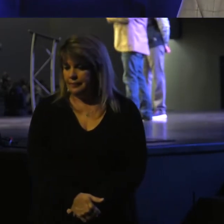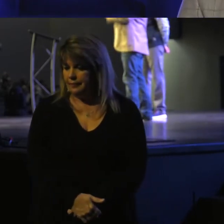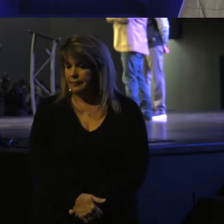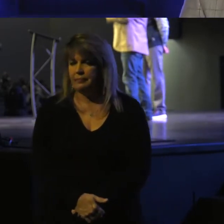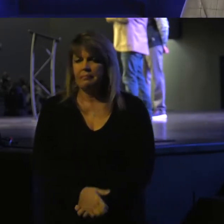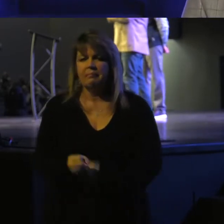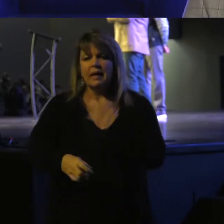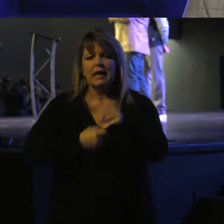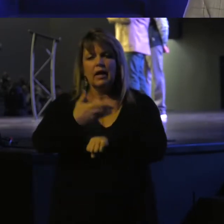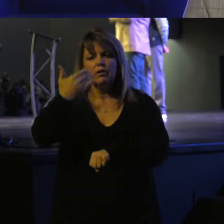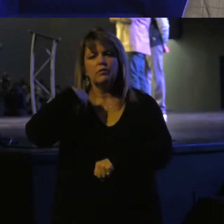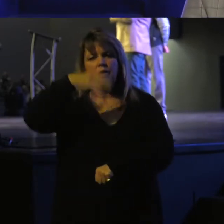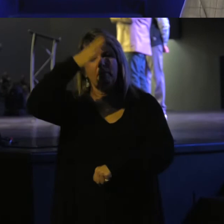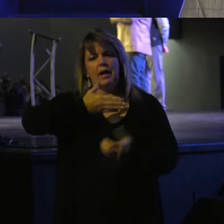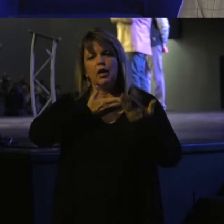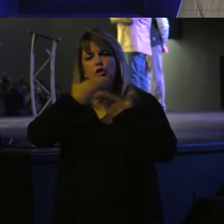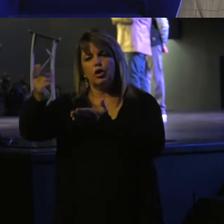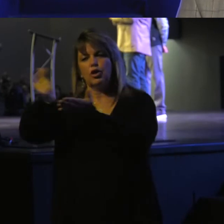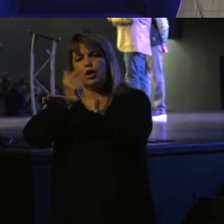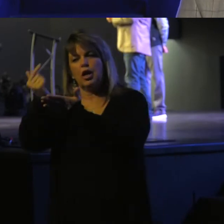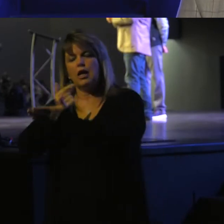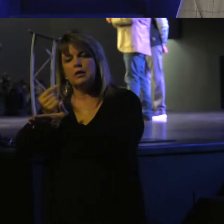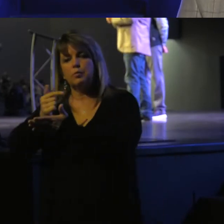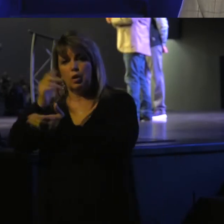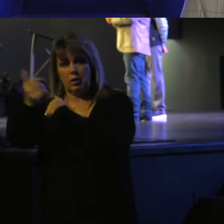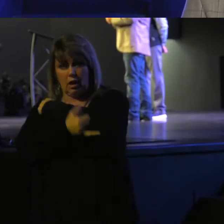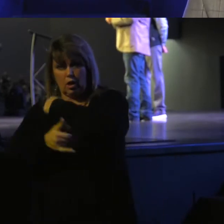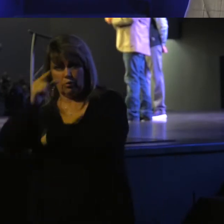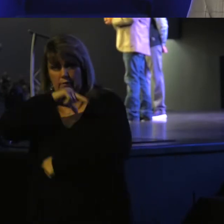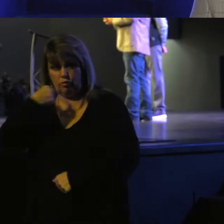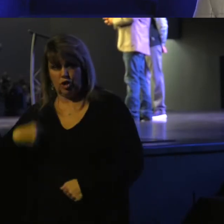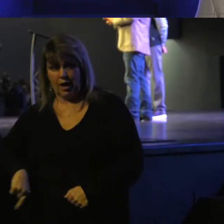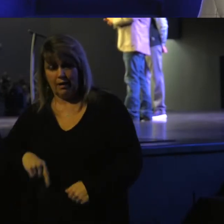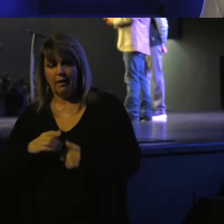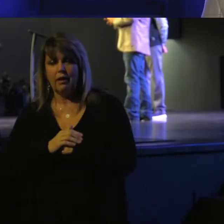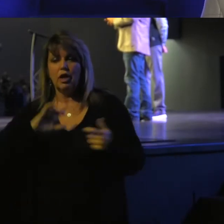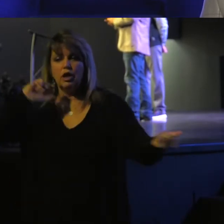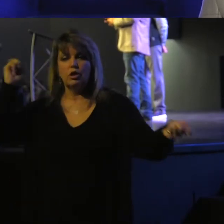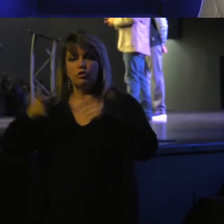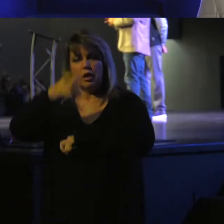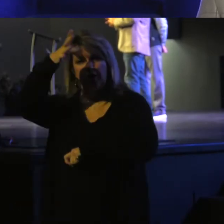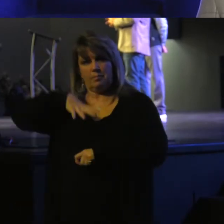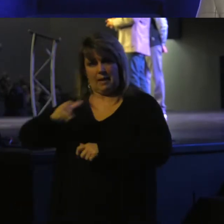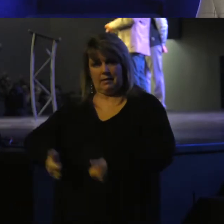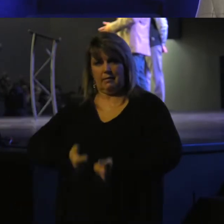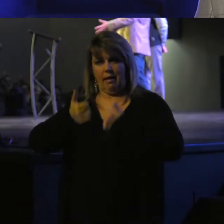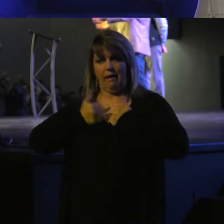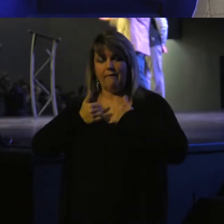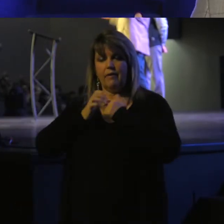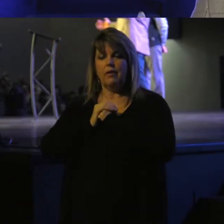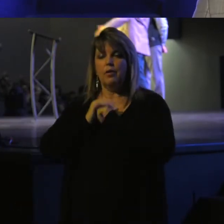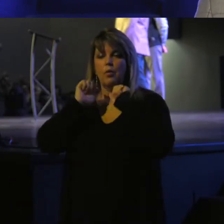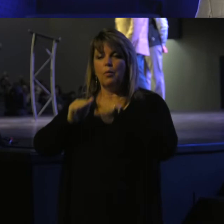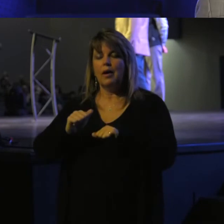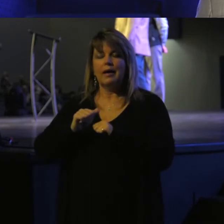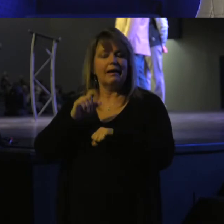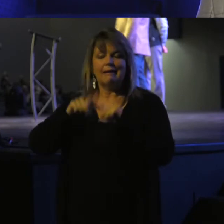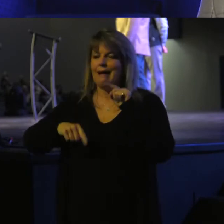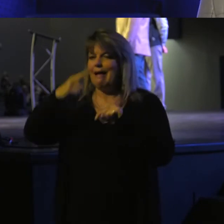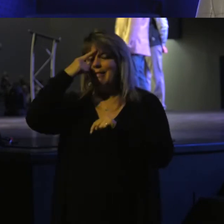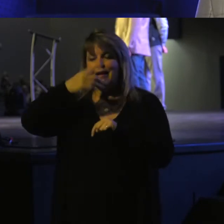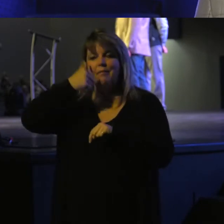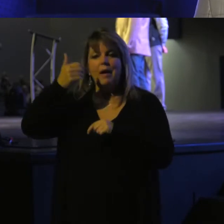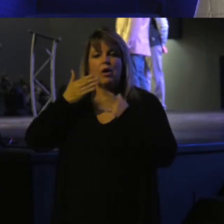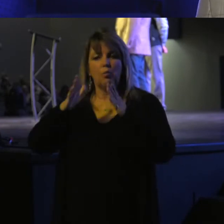Years ago, a man took the gospel to the country of China, and it changed a man's life. We couldn't think of a better way to end